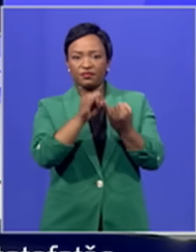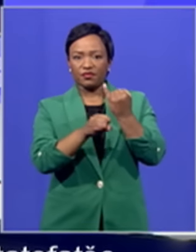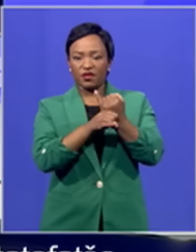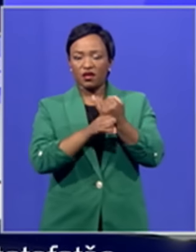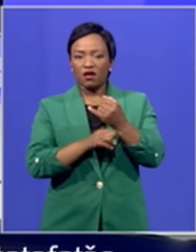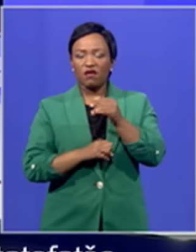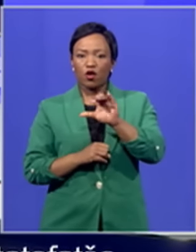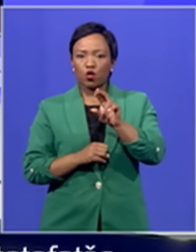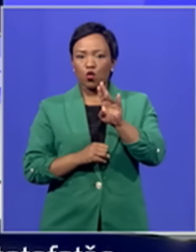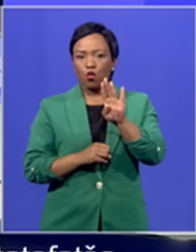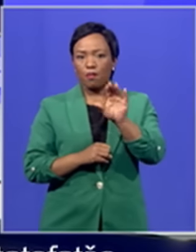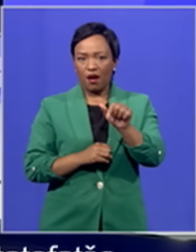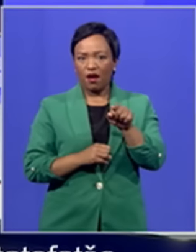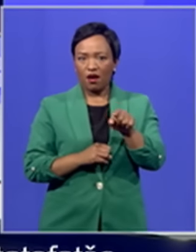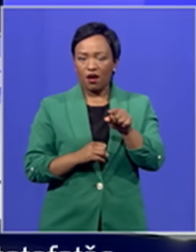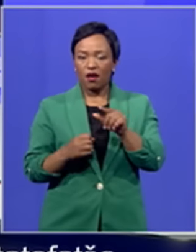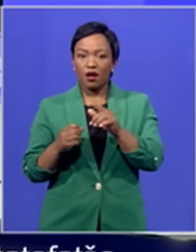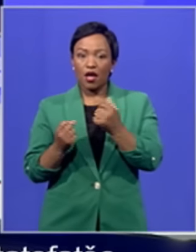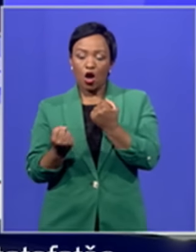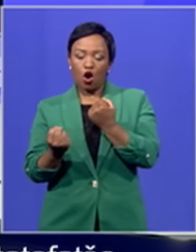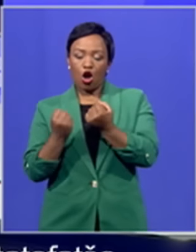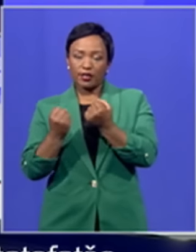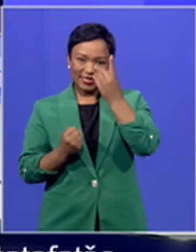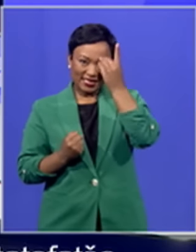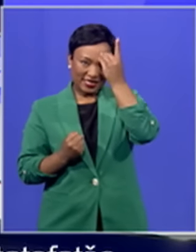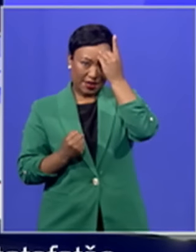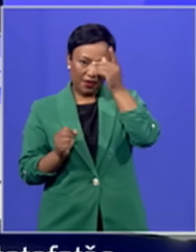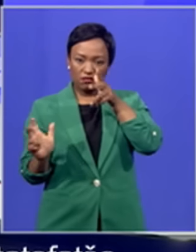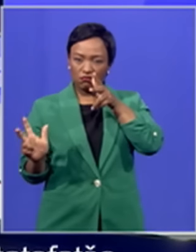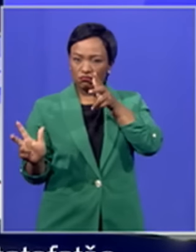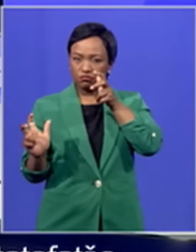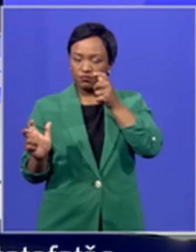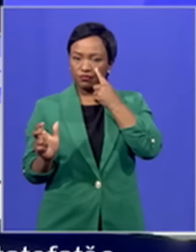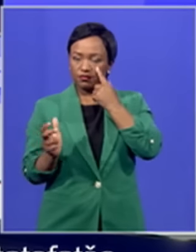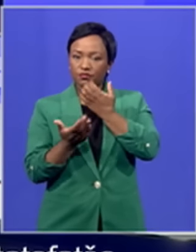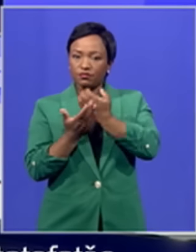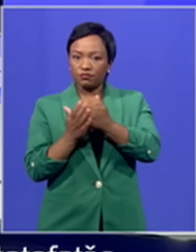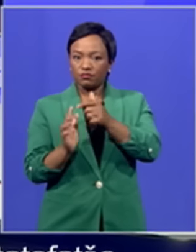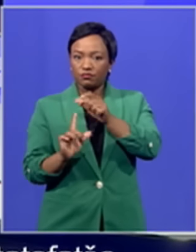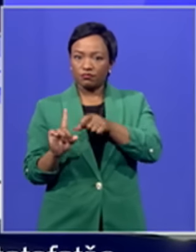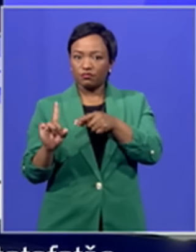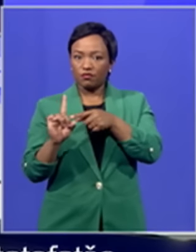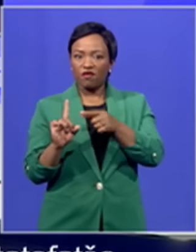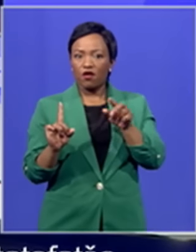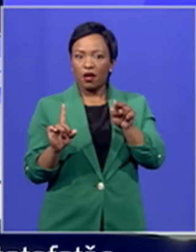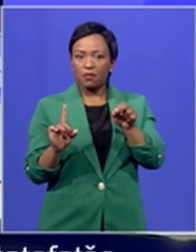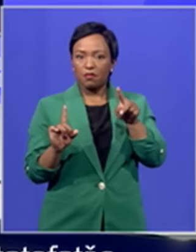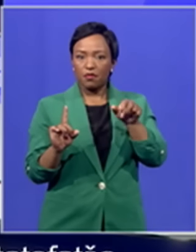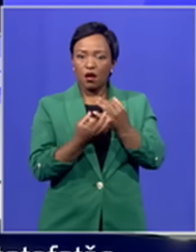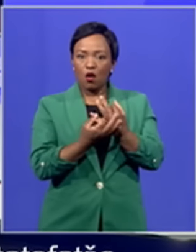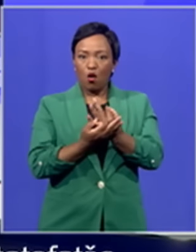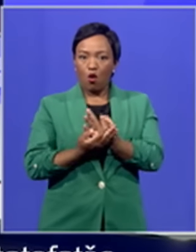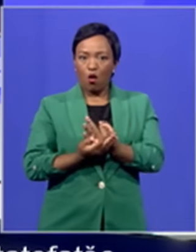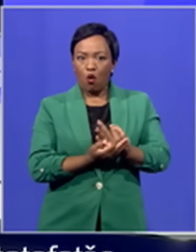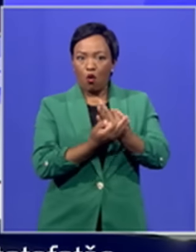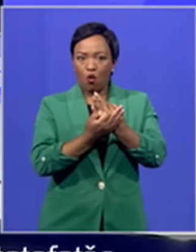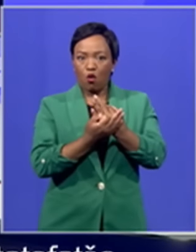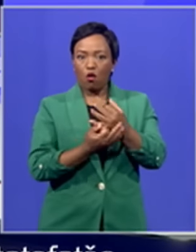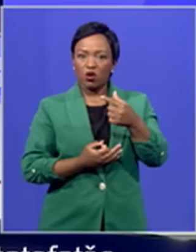Cuba. Kgorotshekokgolo ya Durban e kwele bohlatse go tšwa go hlatse ya mathomo ya mmušo yo e le go hlogo phetiši ya lekala la Hawks